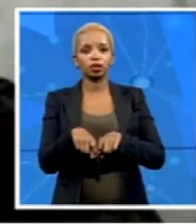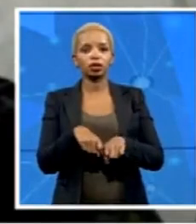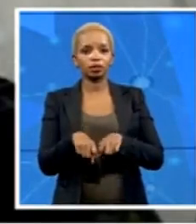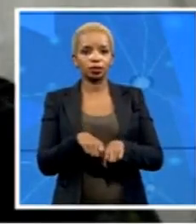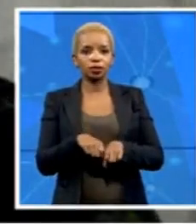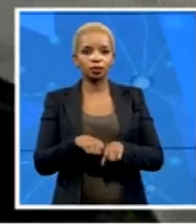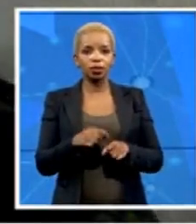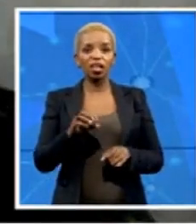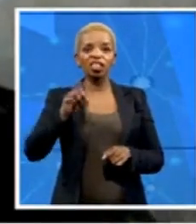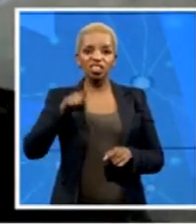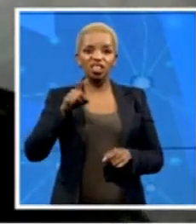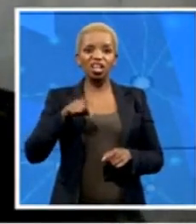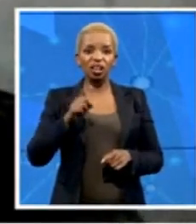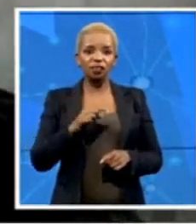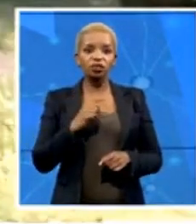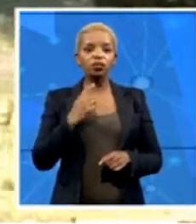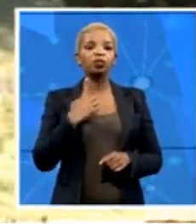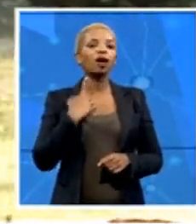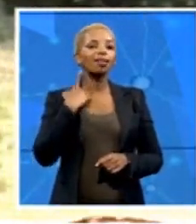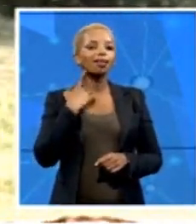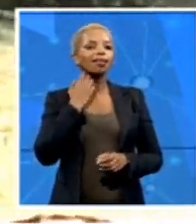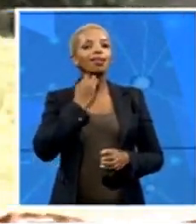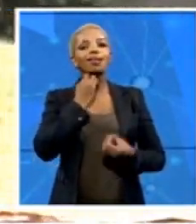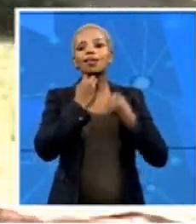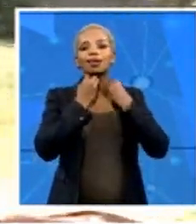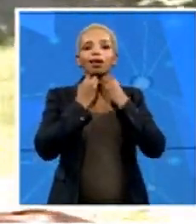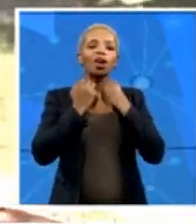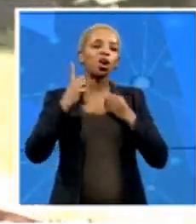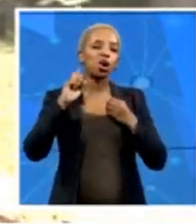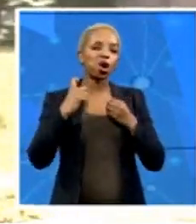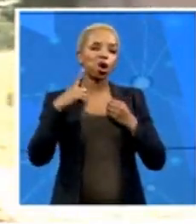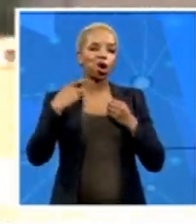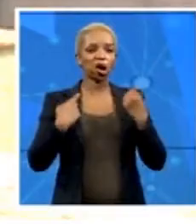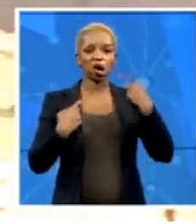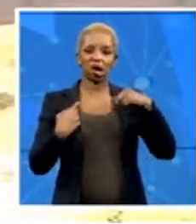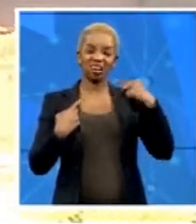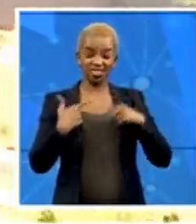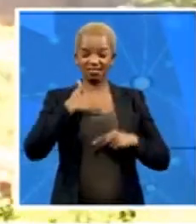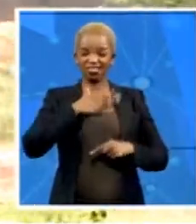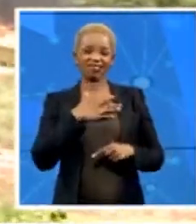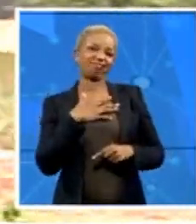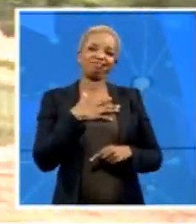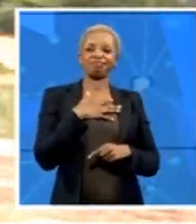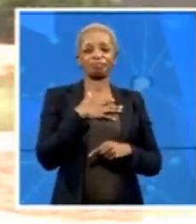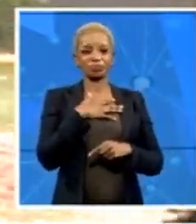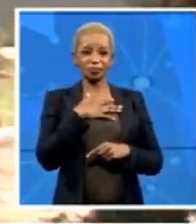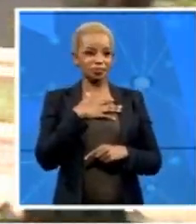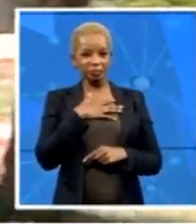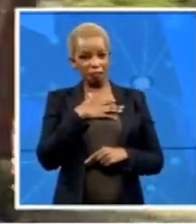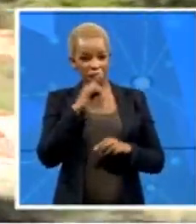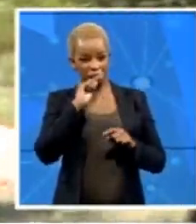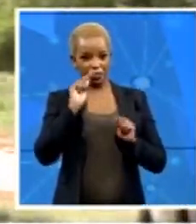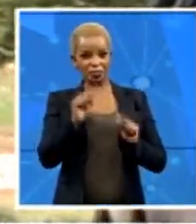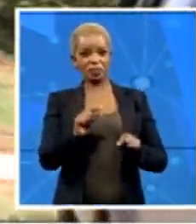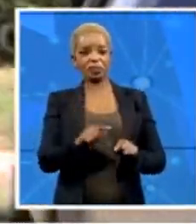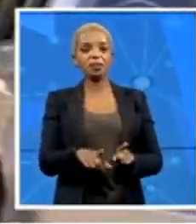tonsils. And yeah, it feels awful. And then with the testing, you also have to fill in a form of everyone that